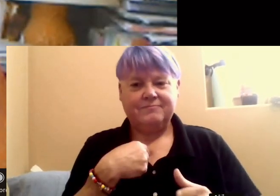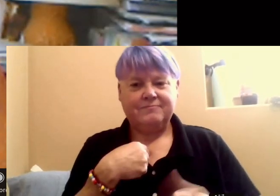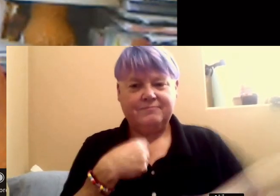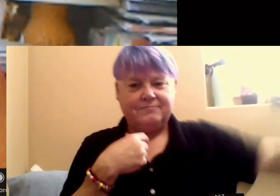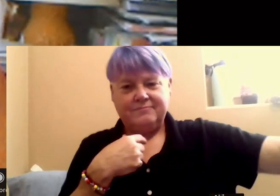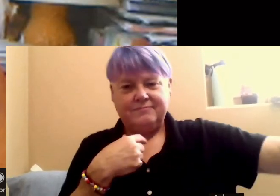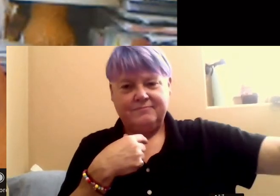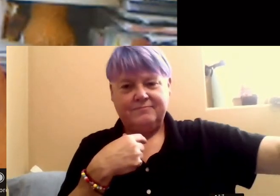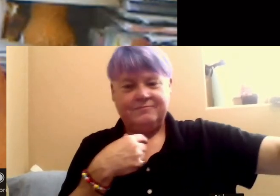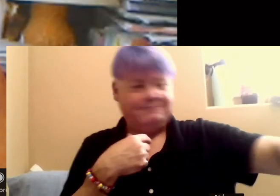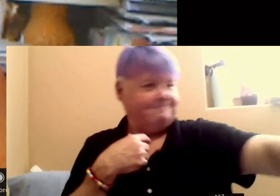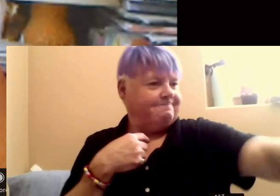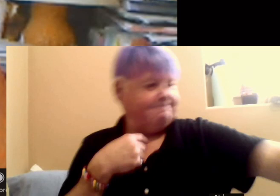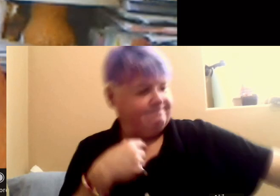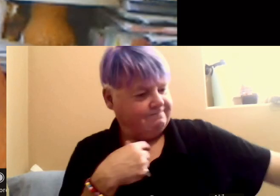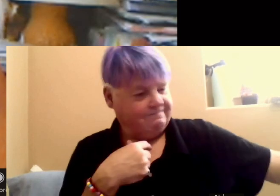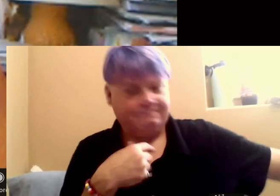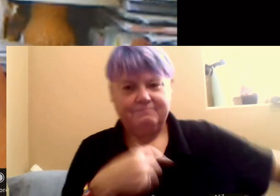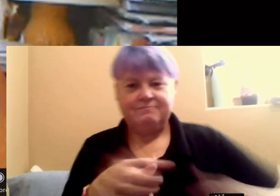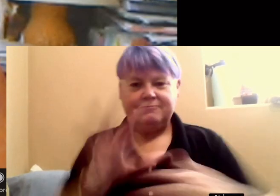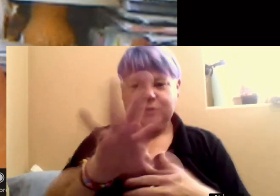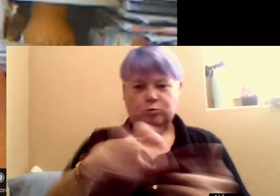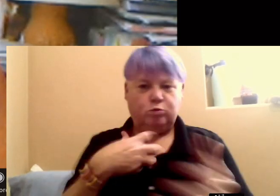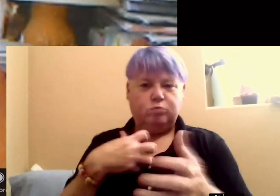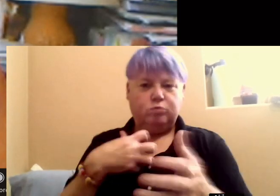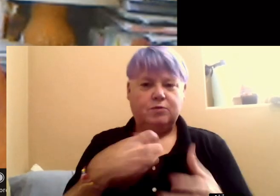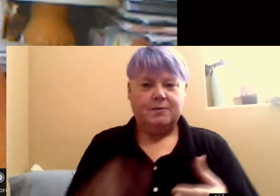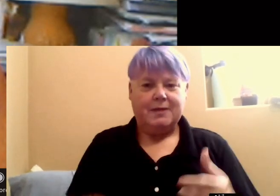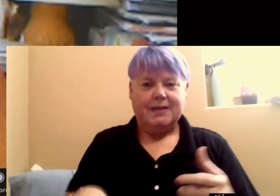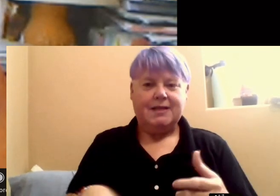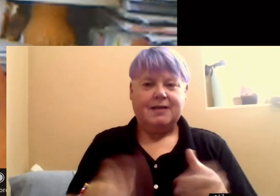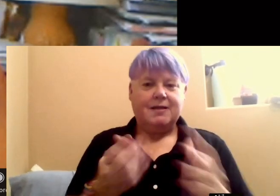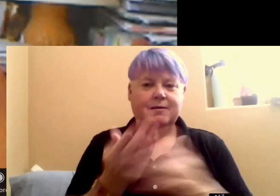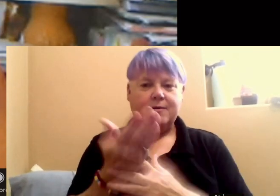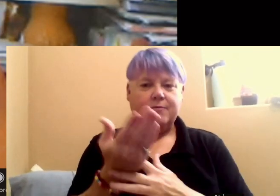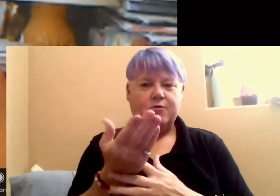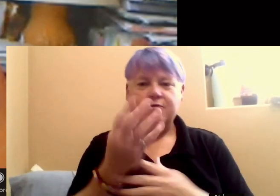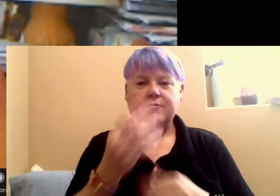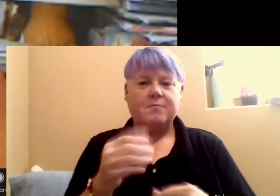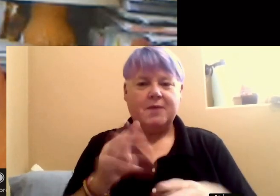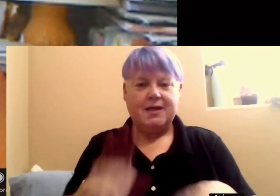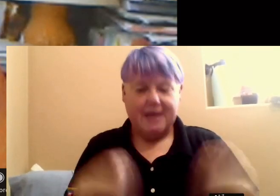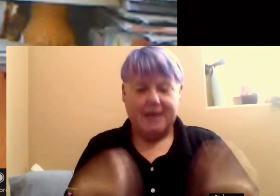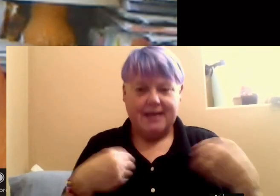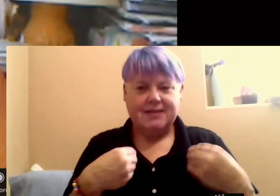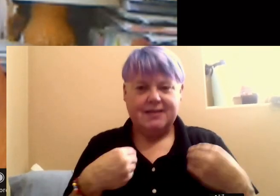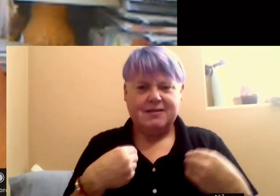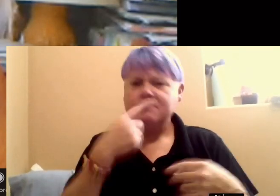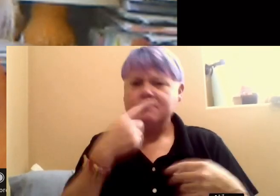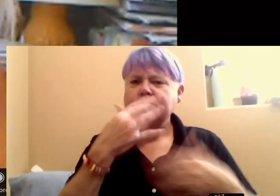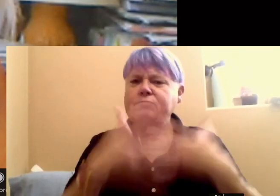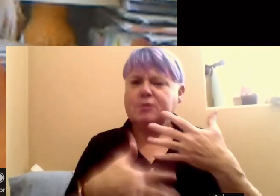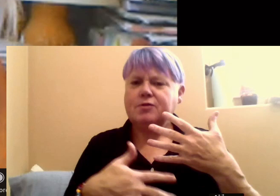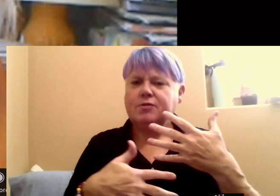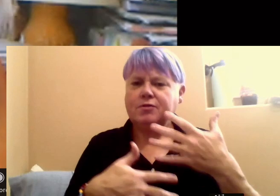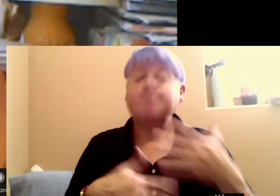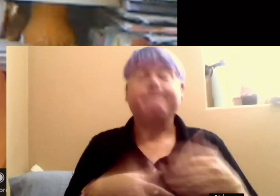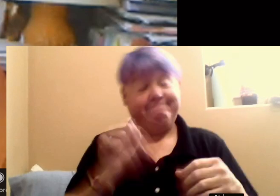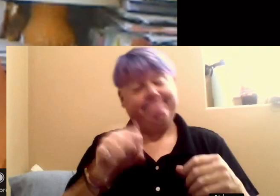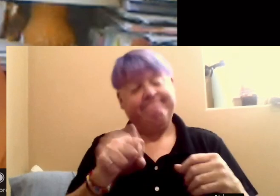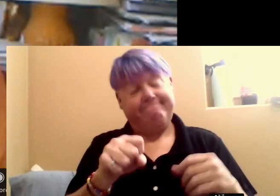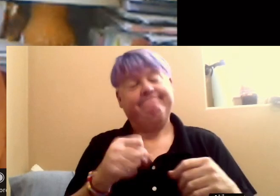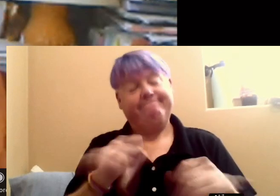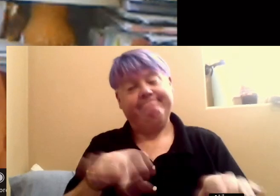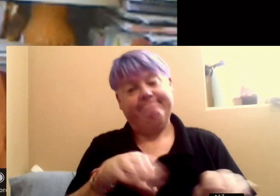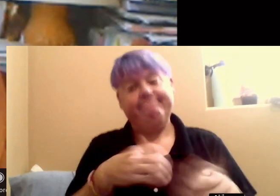full claw deployment and sliced at my leg, getting me right through the blue jeans. It felt as if he drew blood, and this I later confirmed.